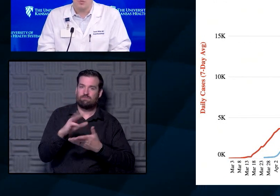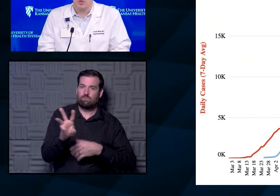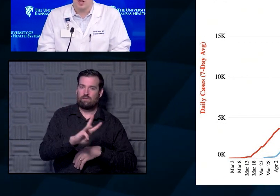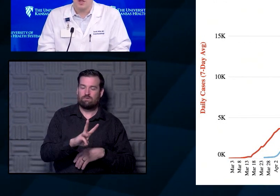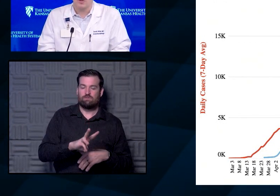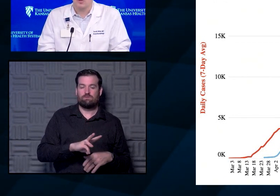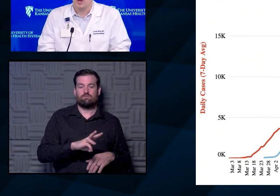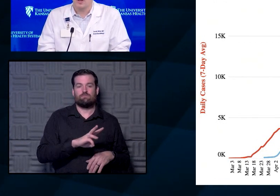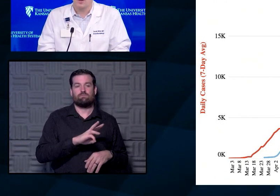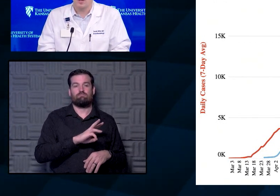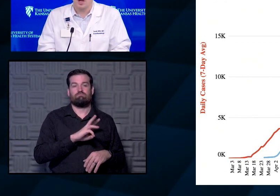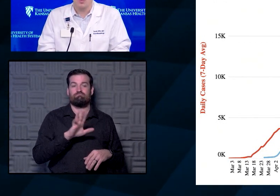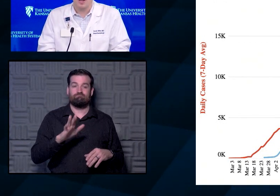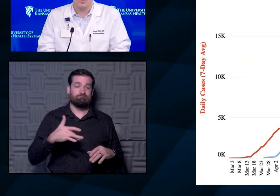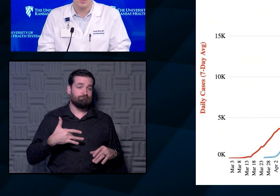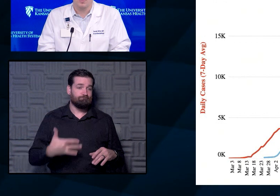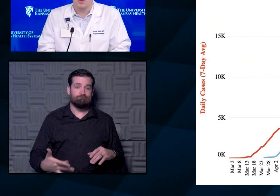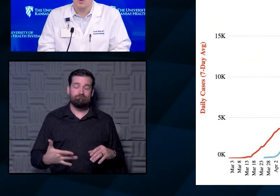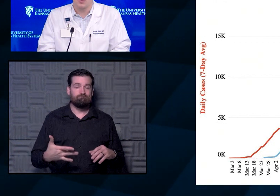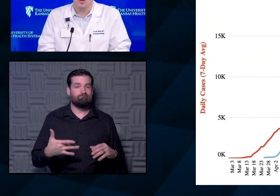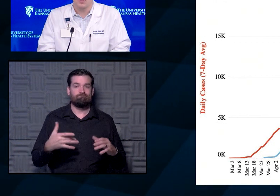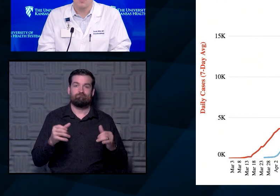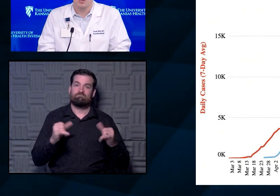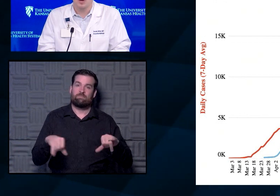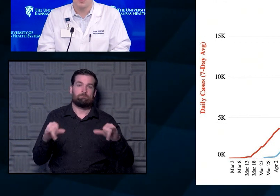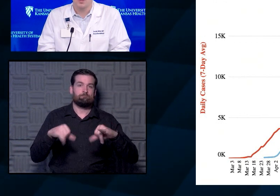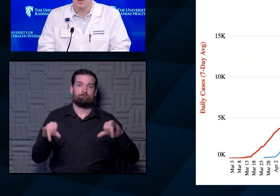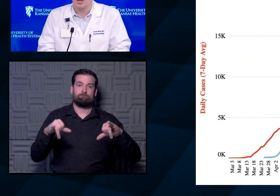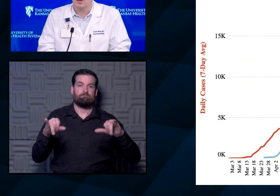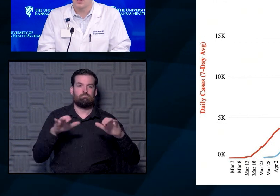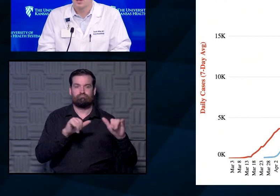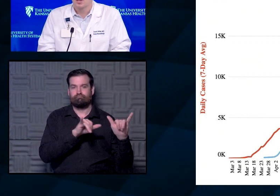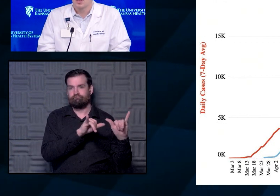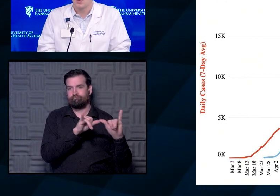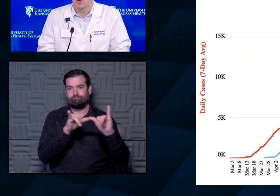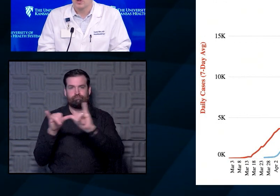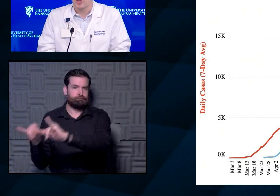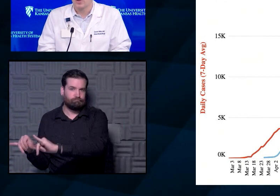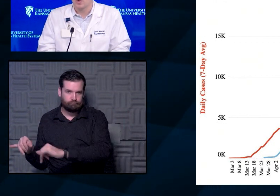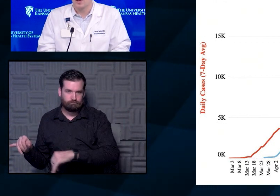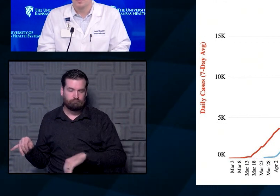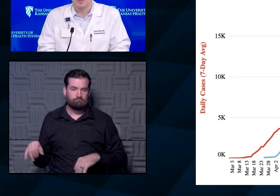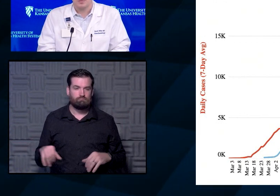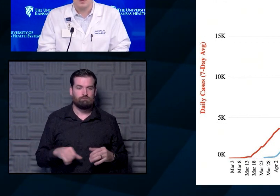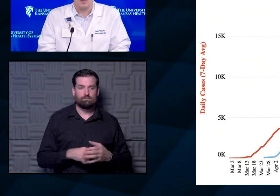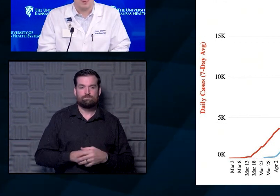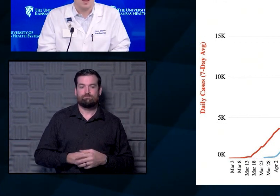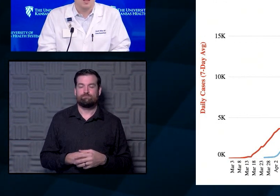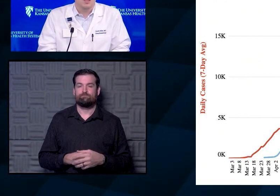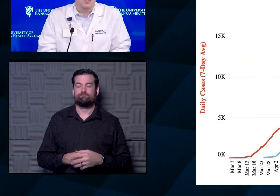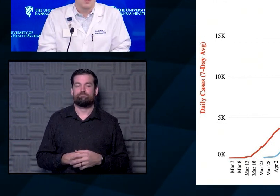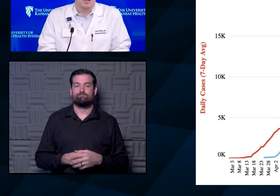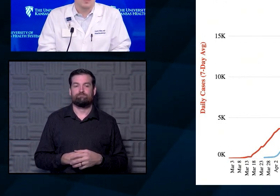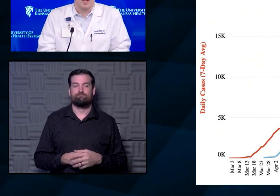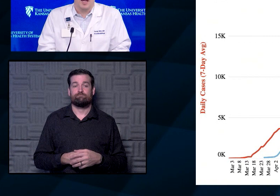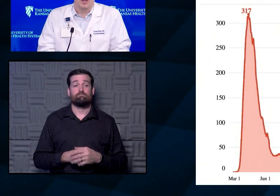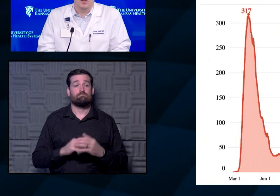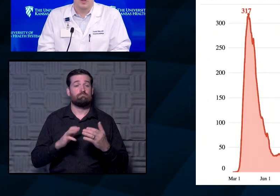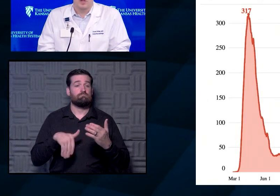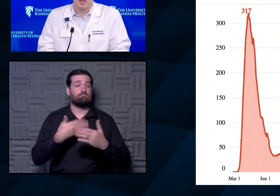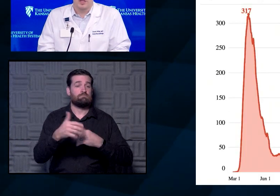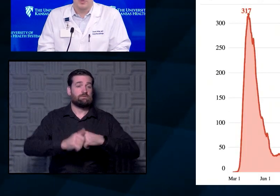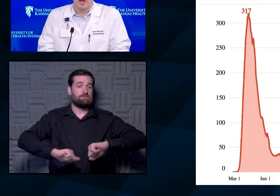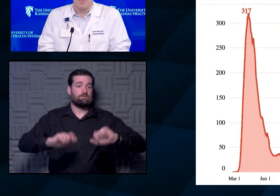cases and hospital lines trends continue to mirror each other here regionally as well. The next